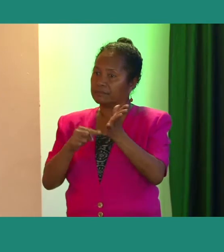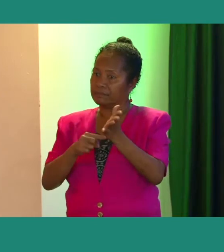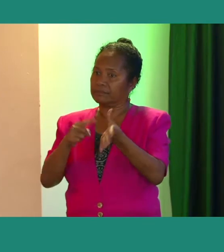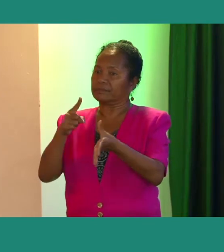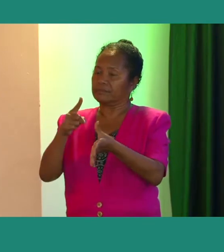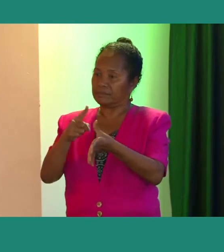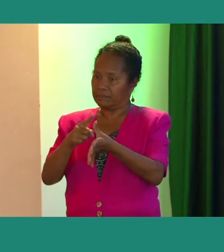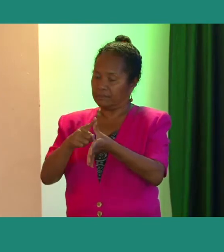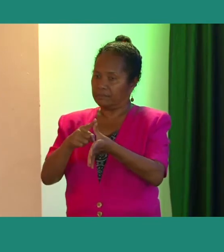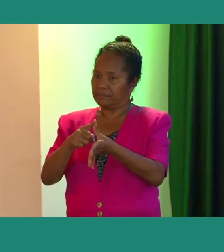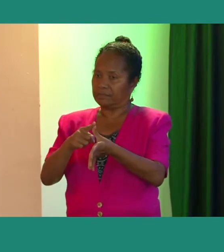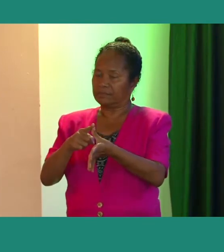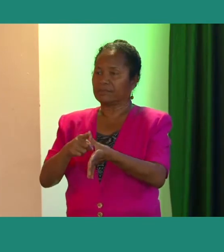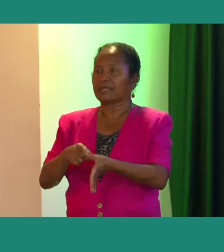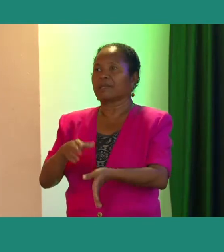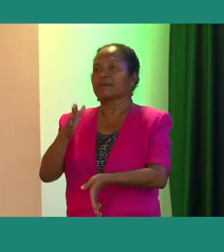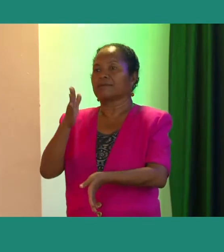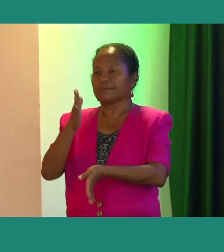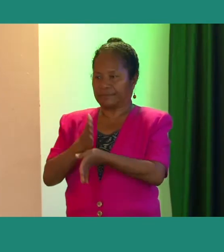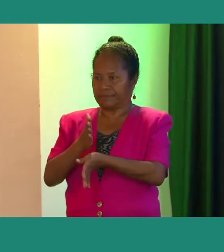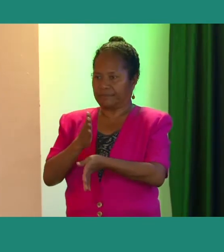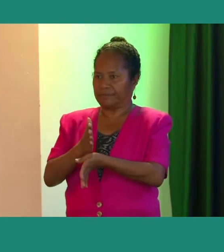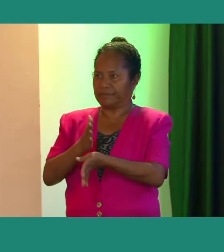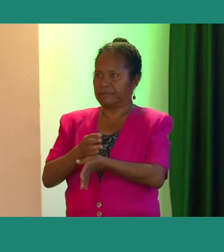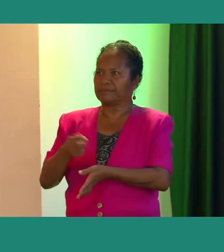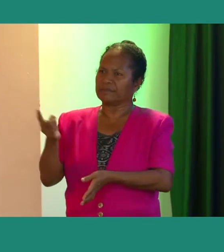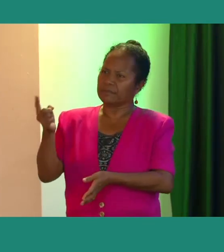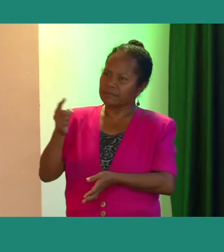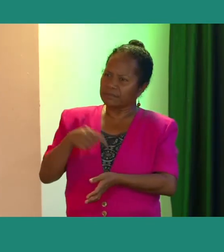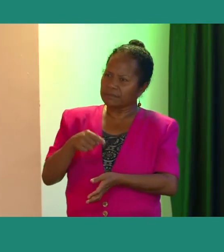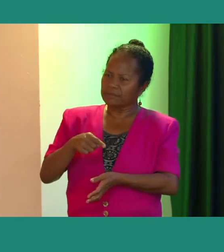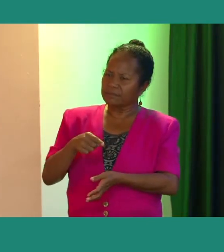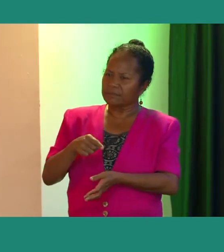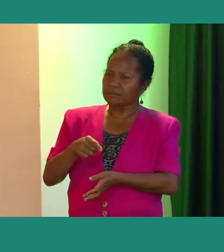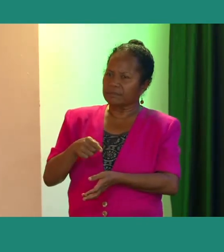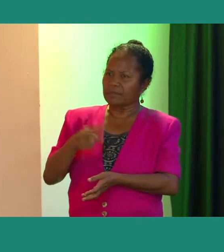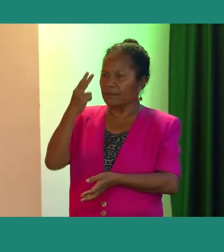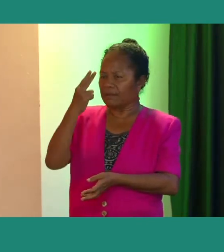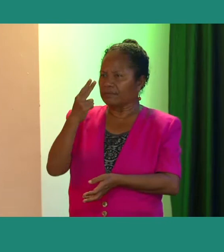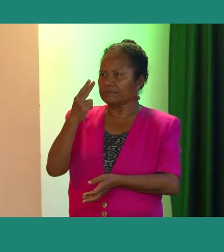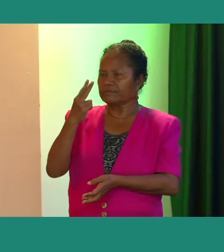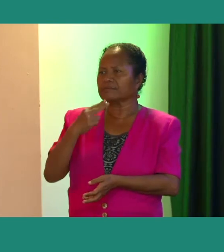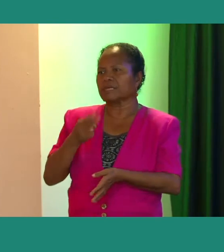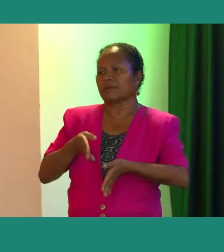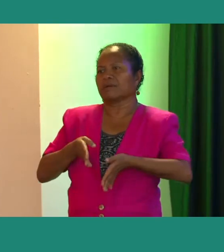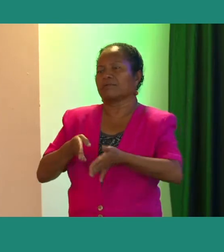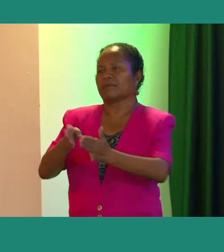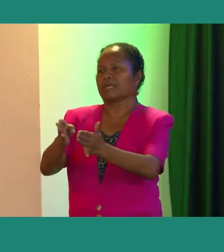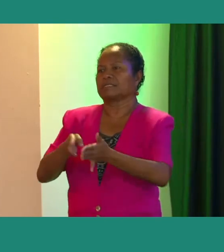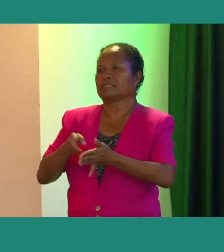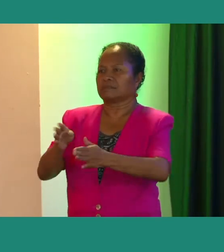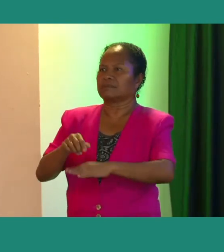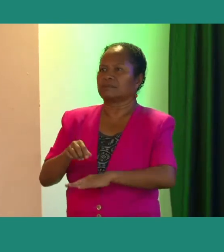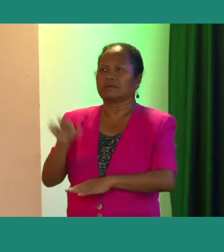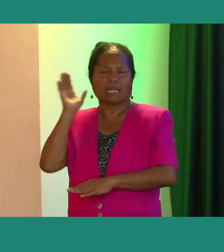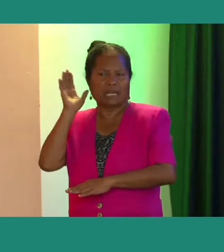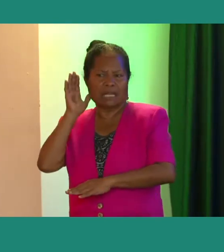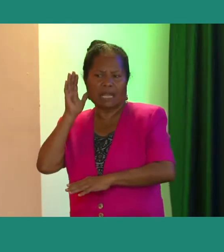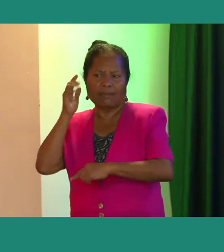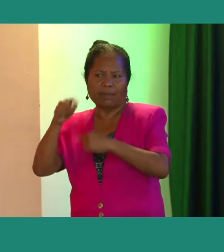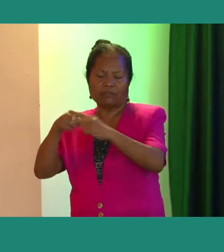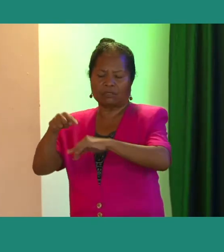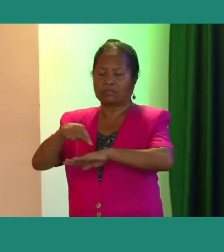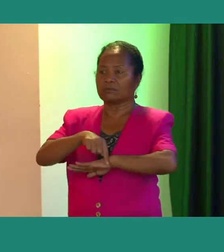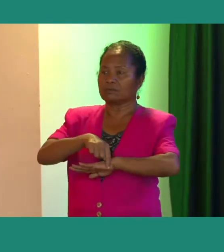work, workers have to buy into the value of diversity, not just hear some rules about it. They